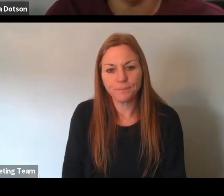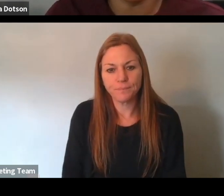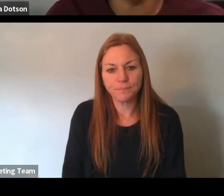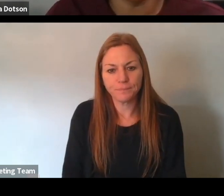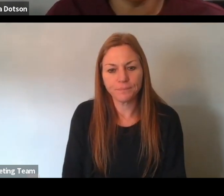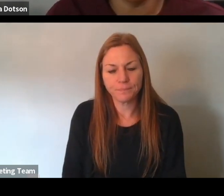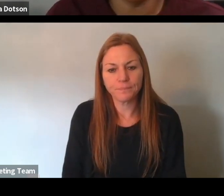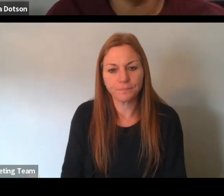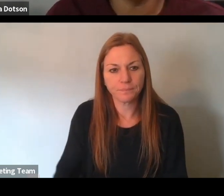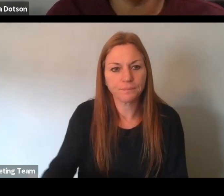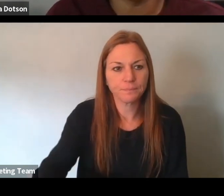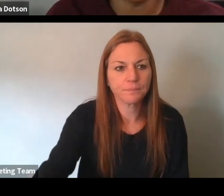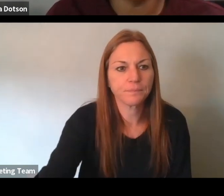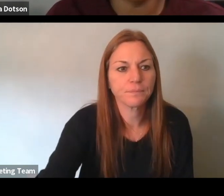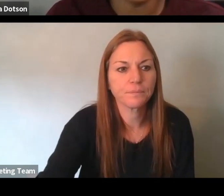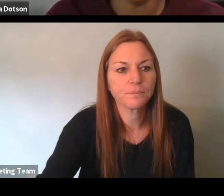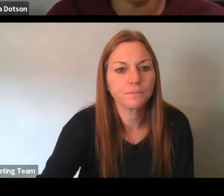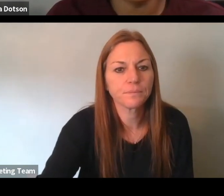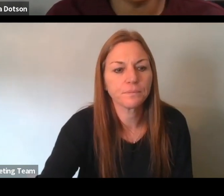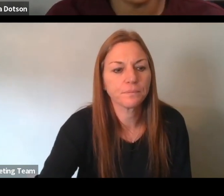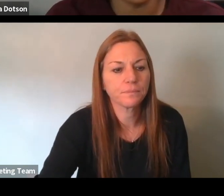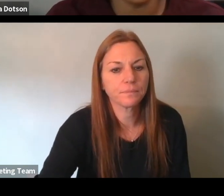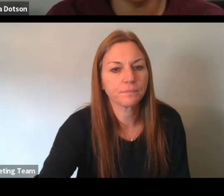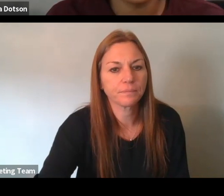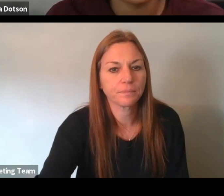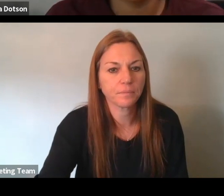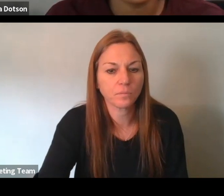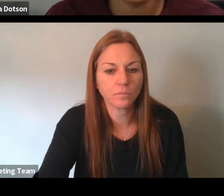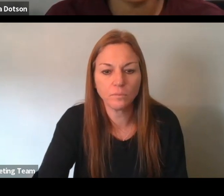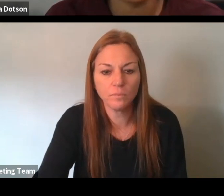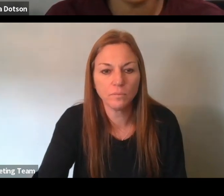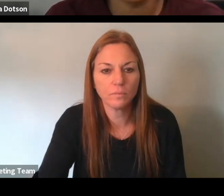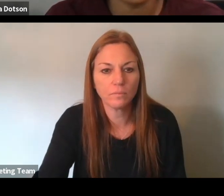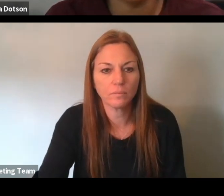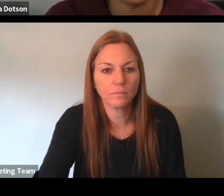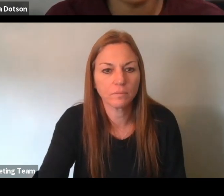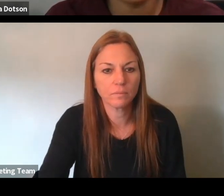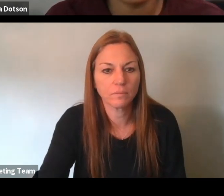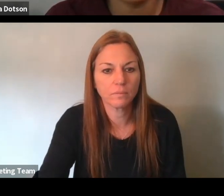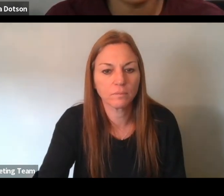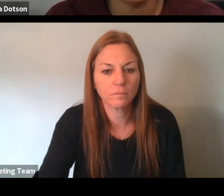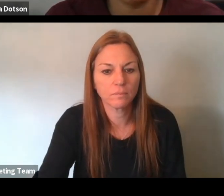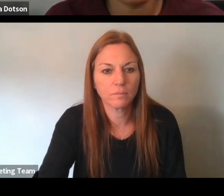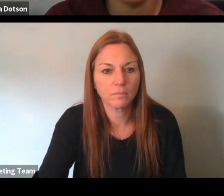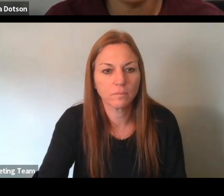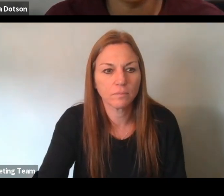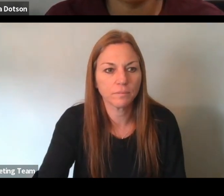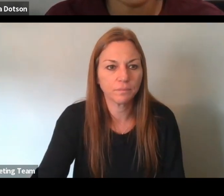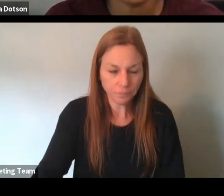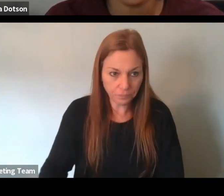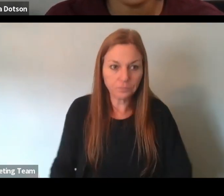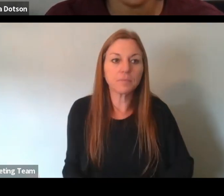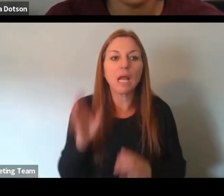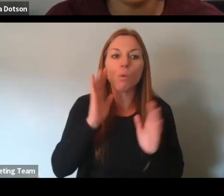So I would like to switch and talk a little bit about the brain basis of depression, because this will